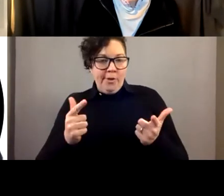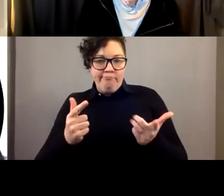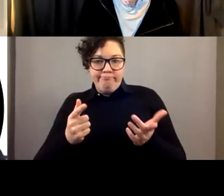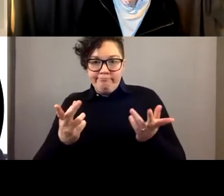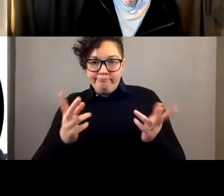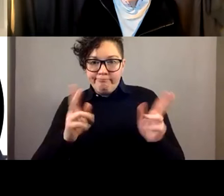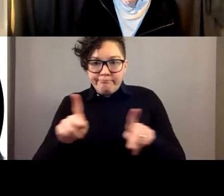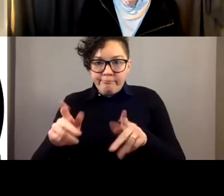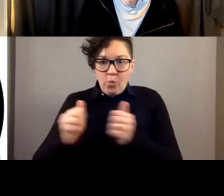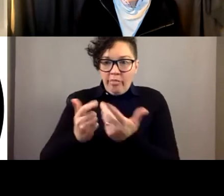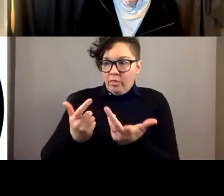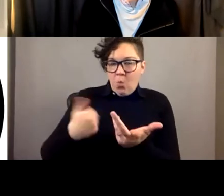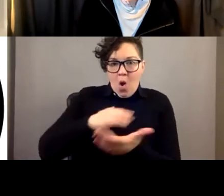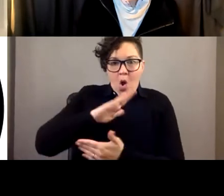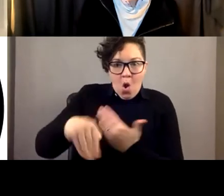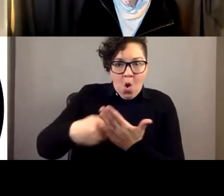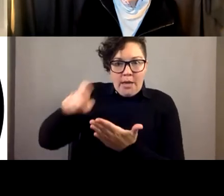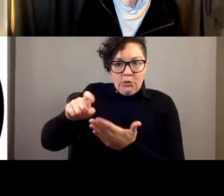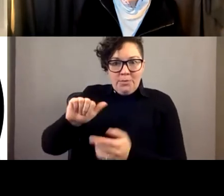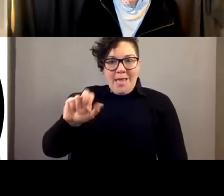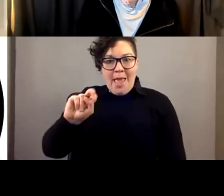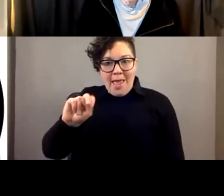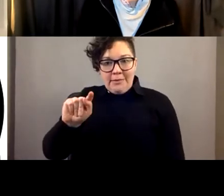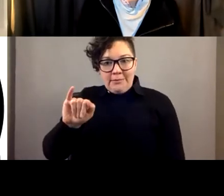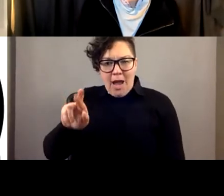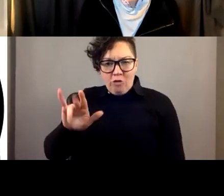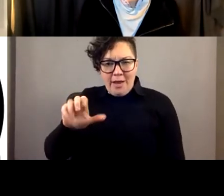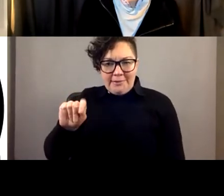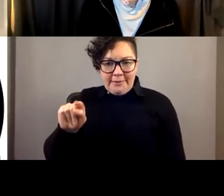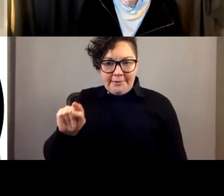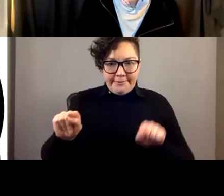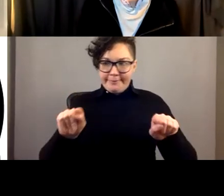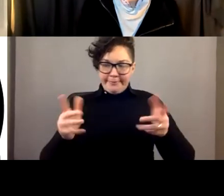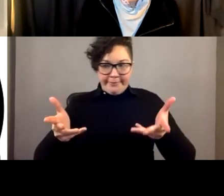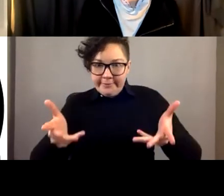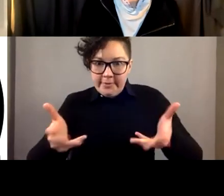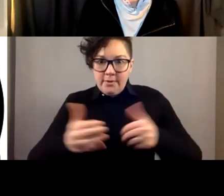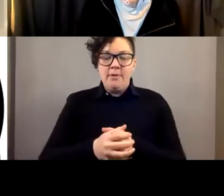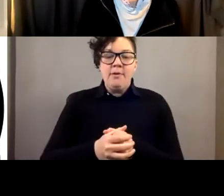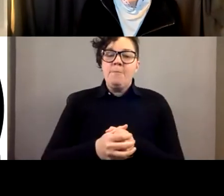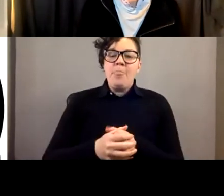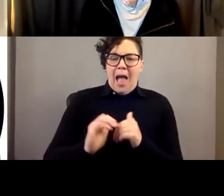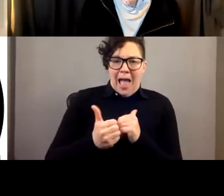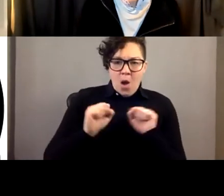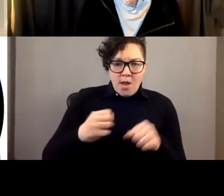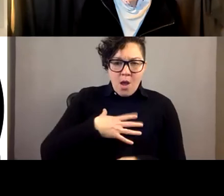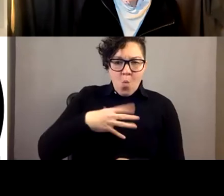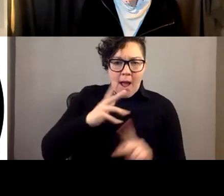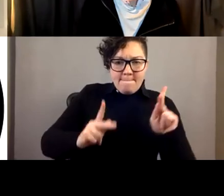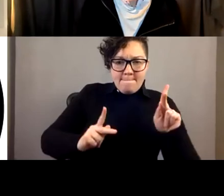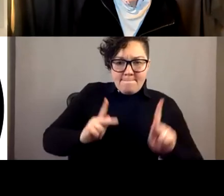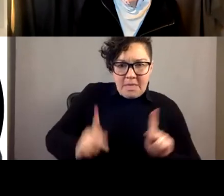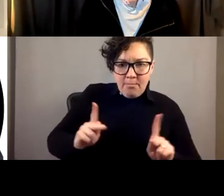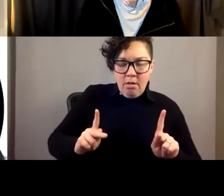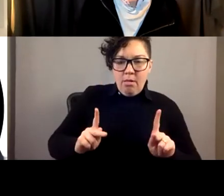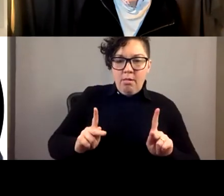actively anti-racist. What are your thoughts on how white people could begin to experientially